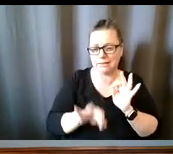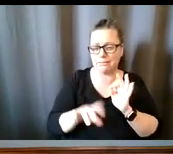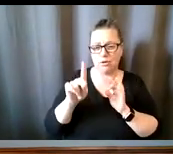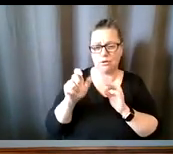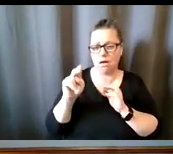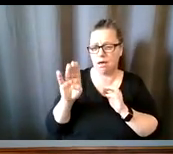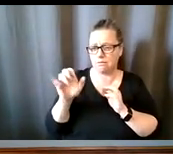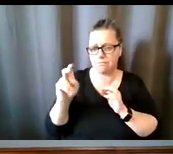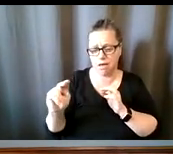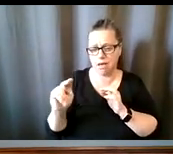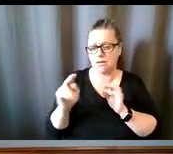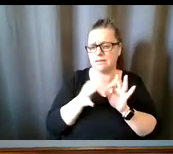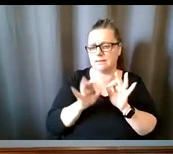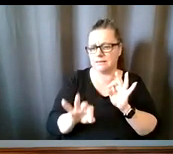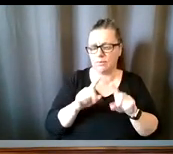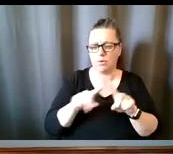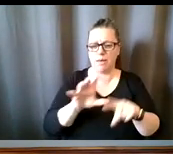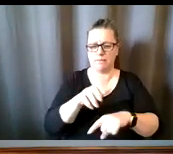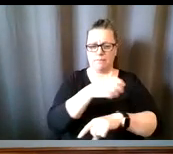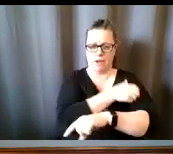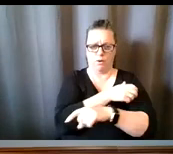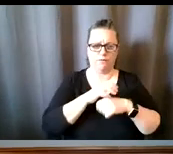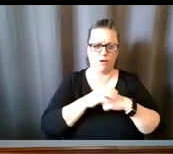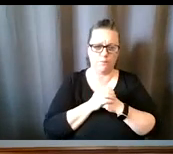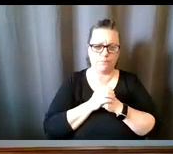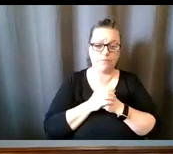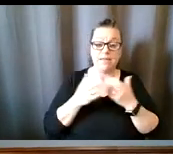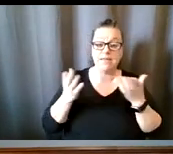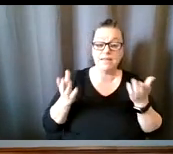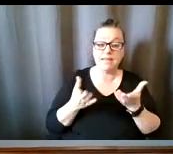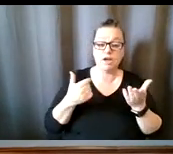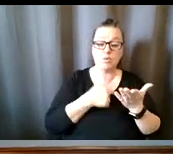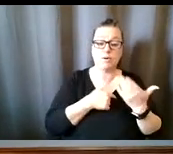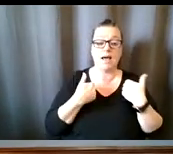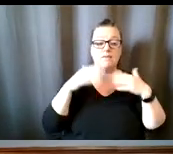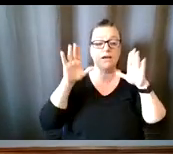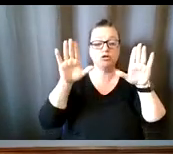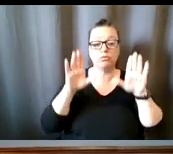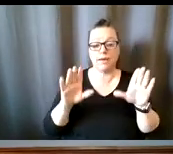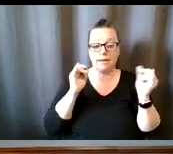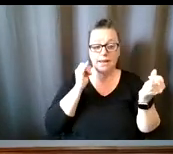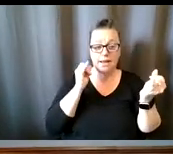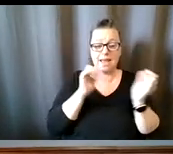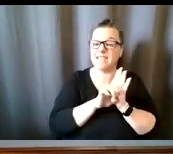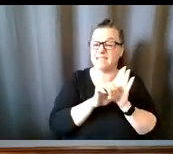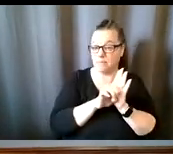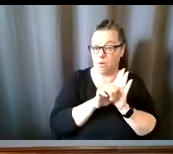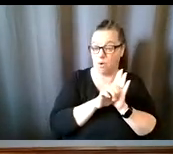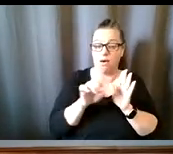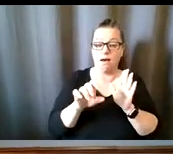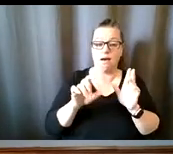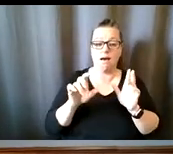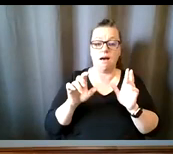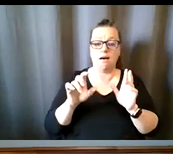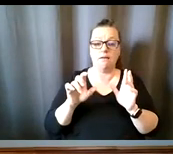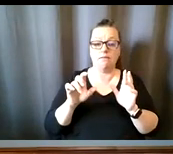are very simple, but they're very powerful. And here we have a great example of a physical